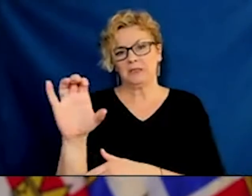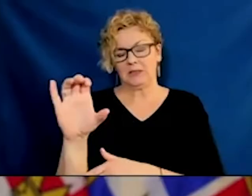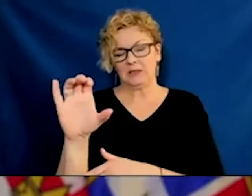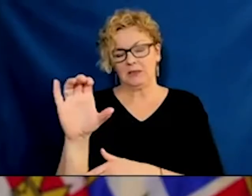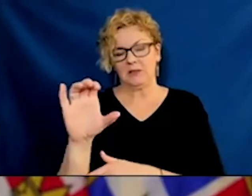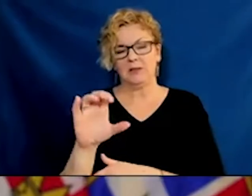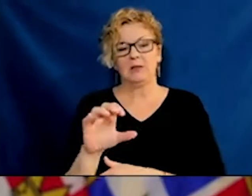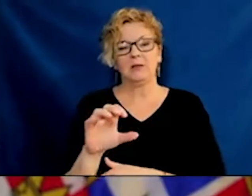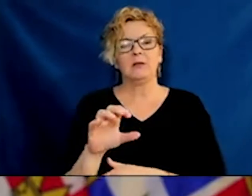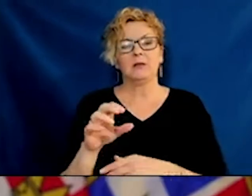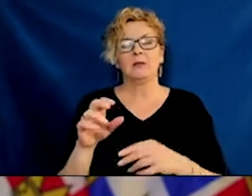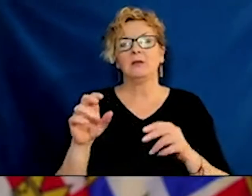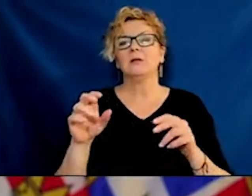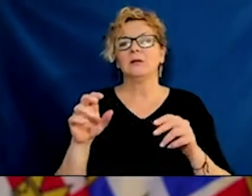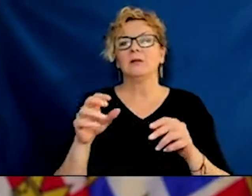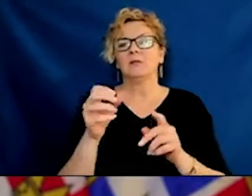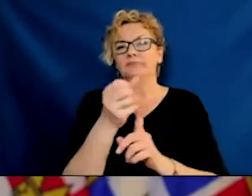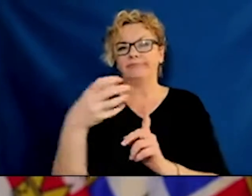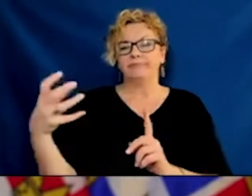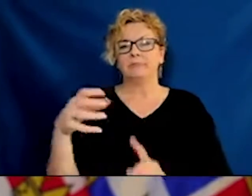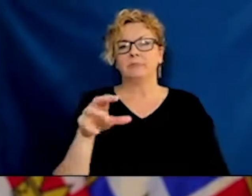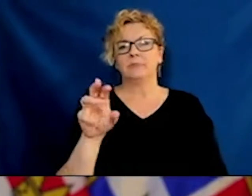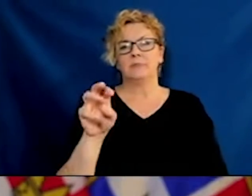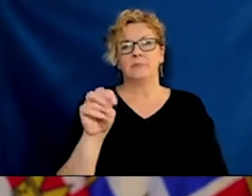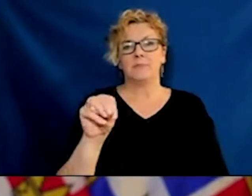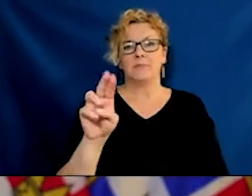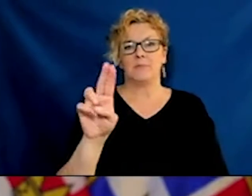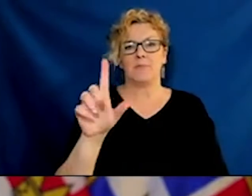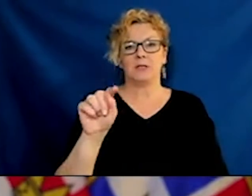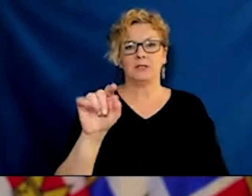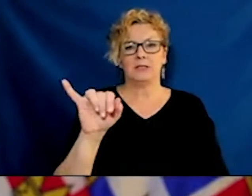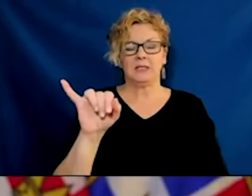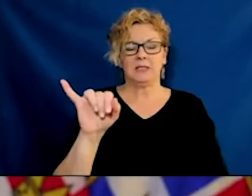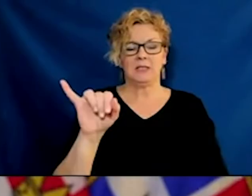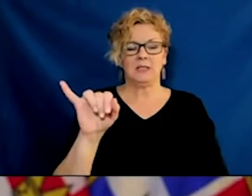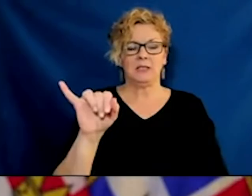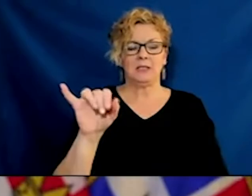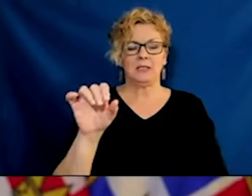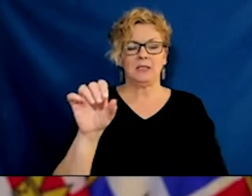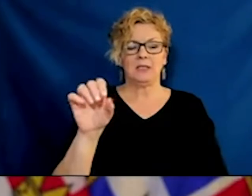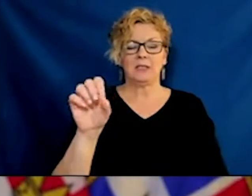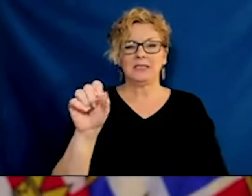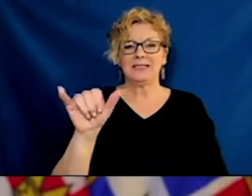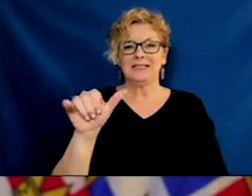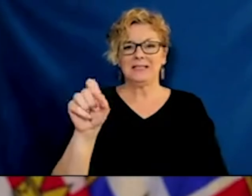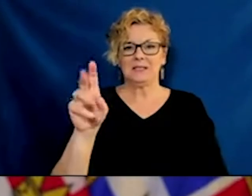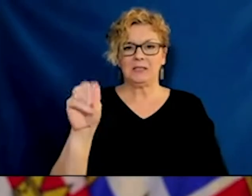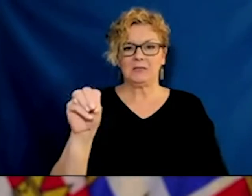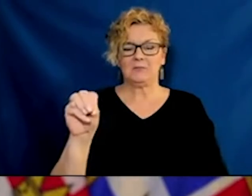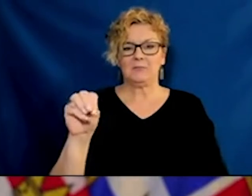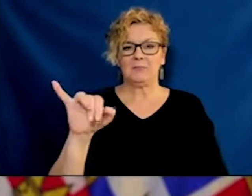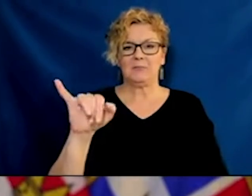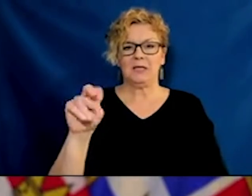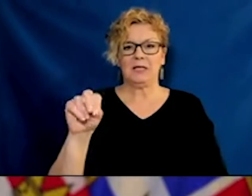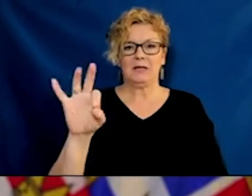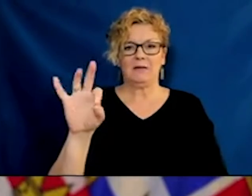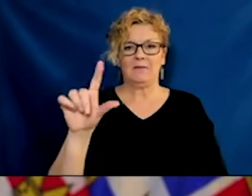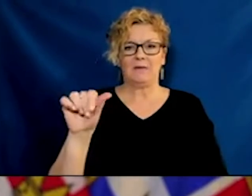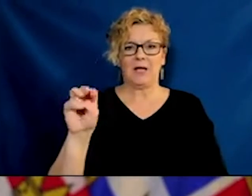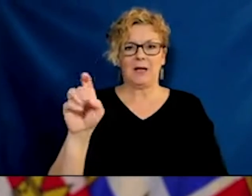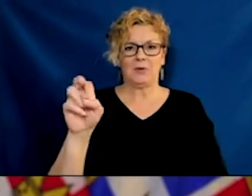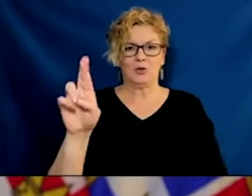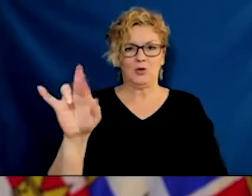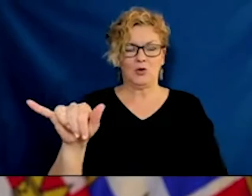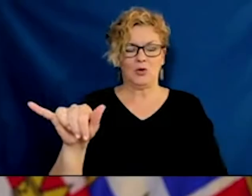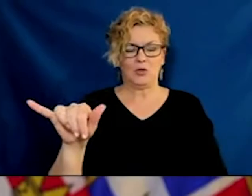with this inflammatory condition and have had a positive laboratory test or exposure to COVID-19. So we